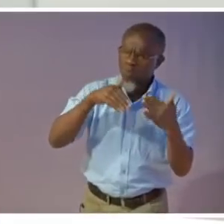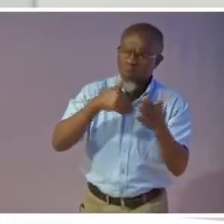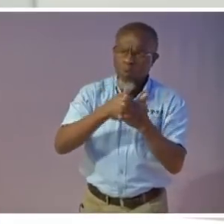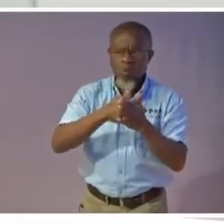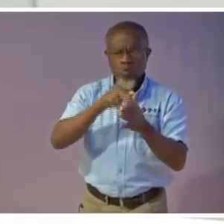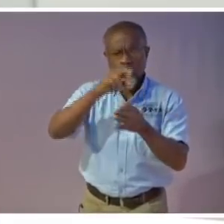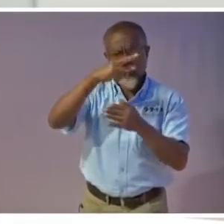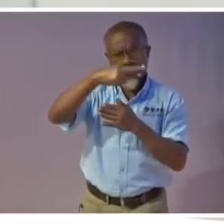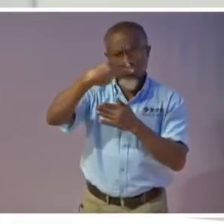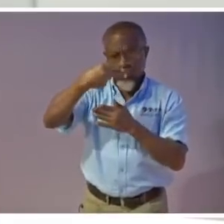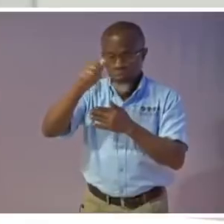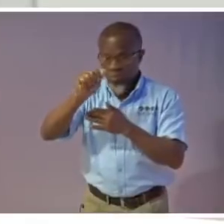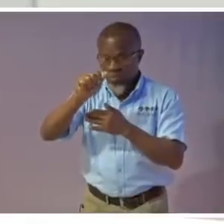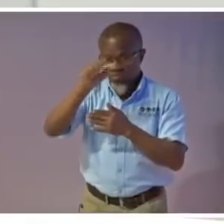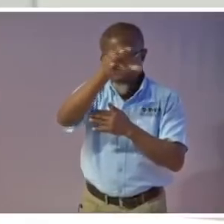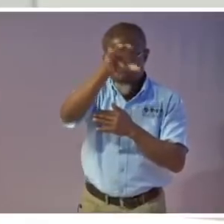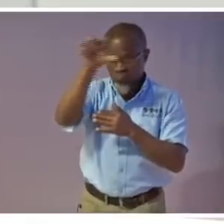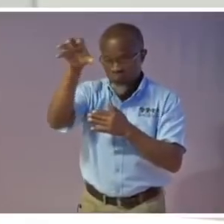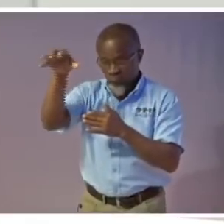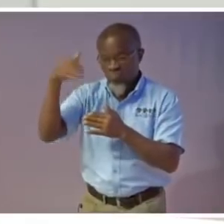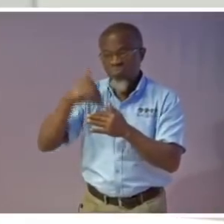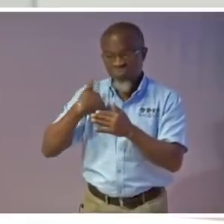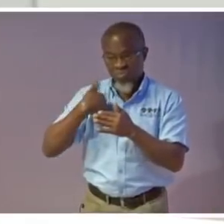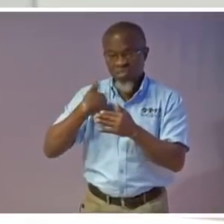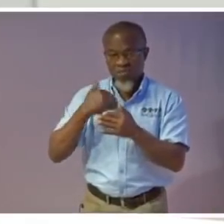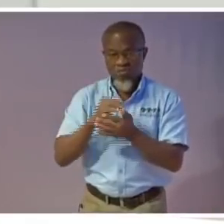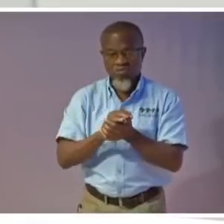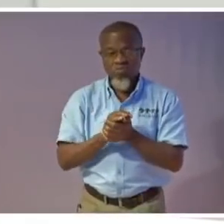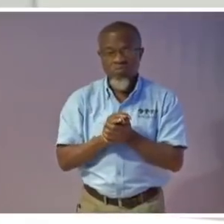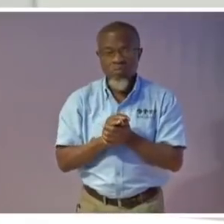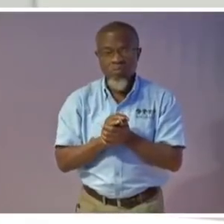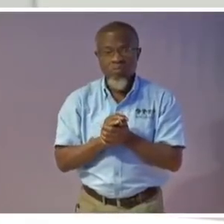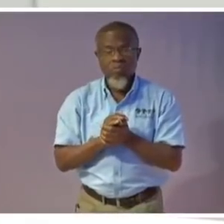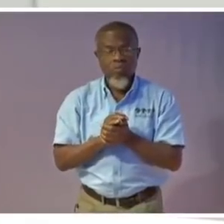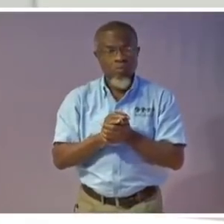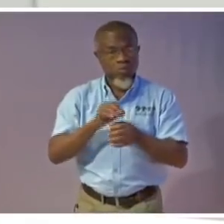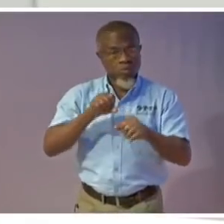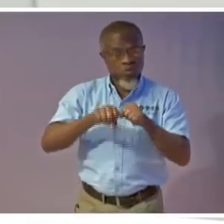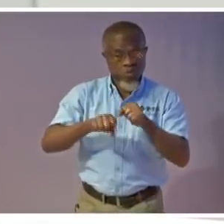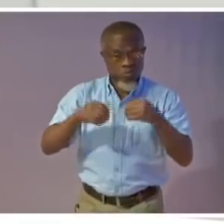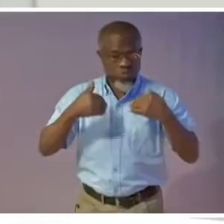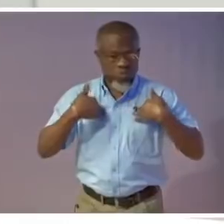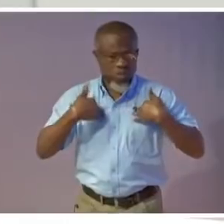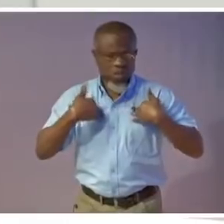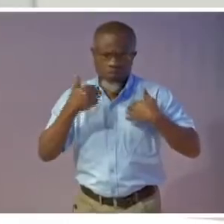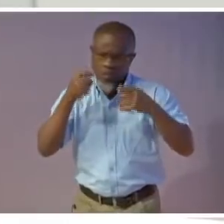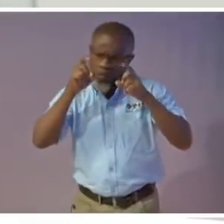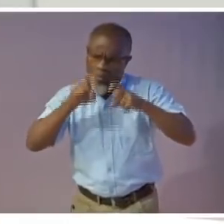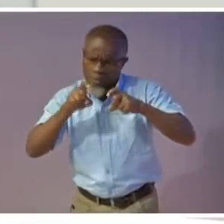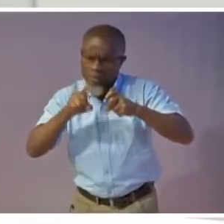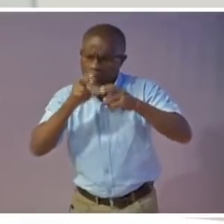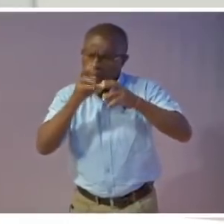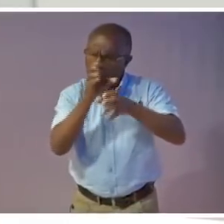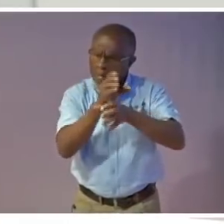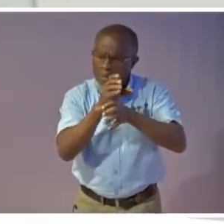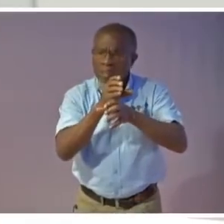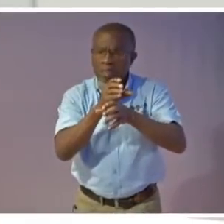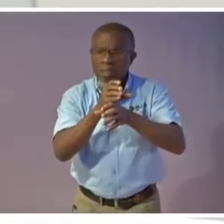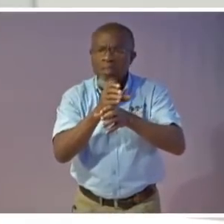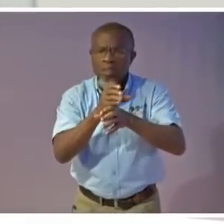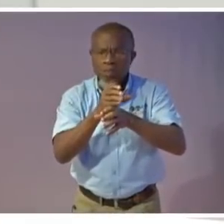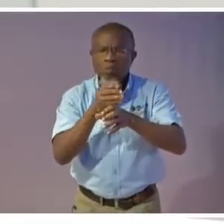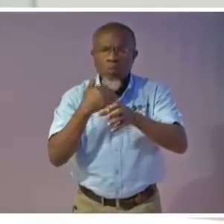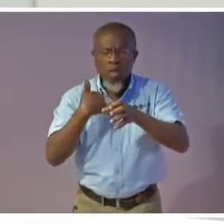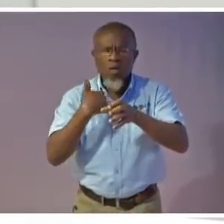RHAs, and the relevant level of care is administered in these